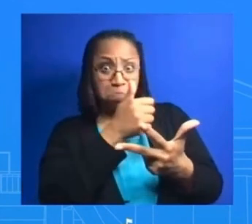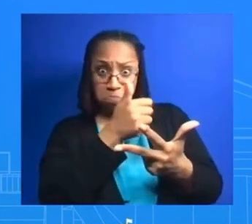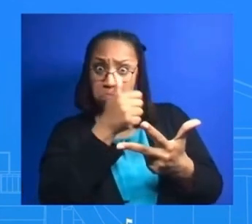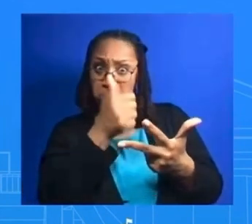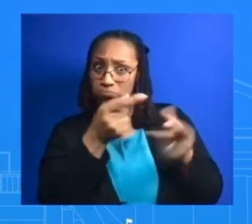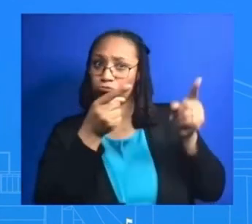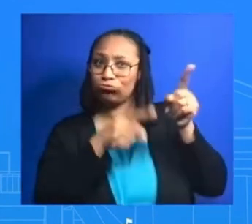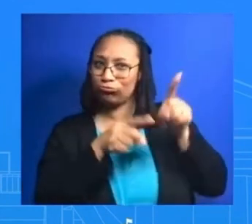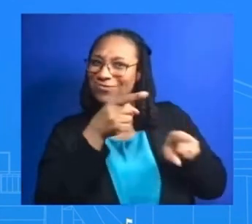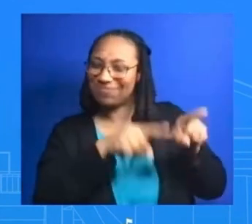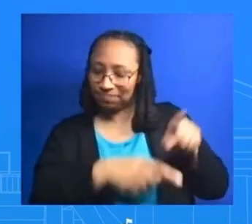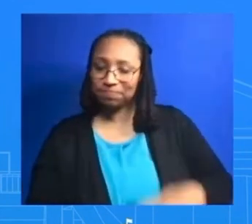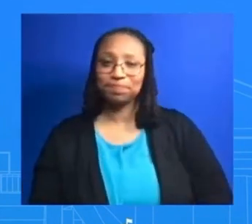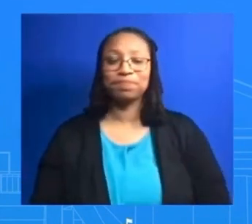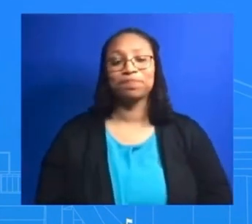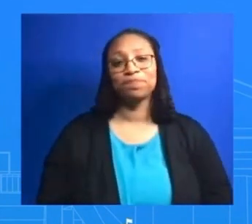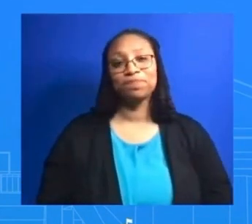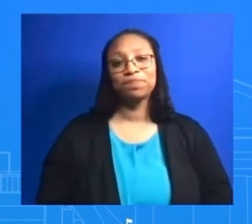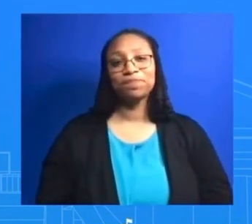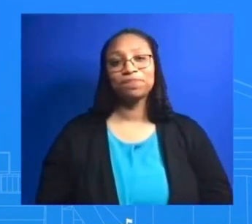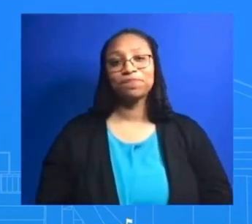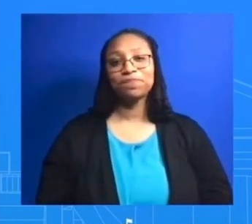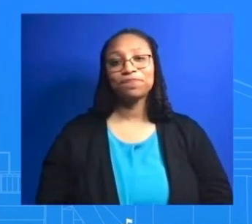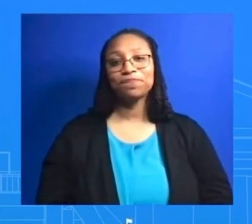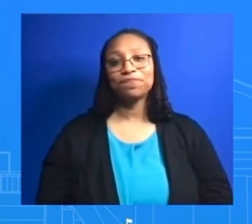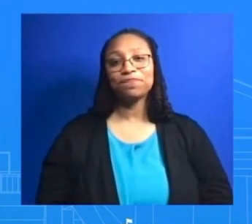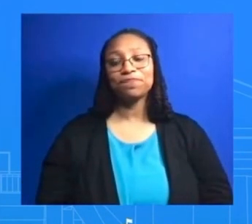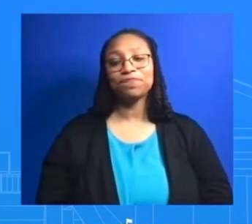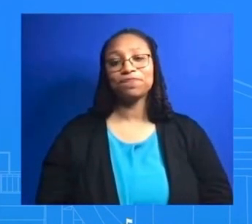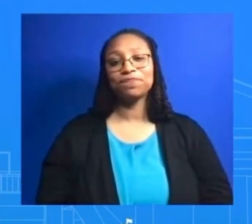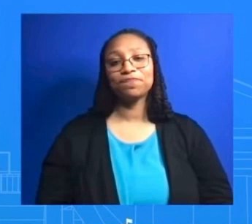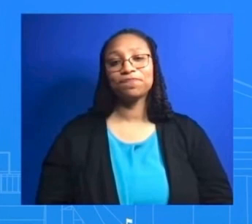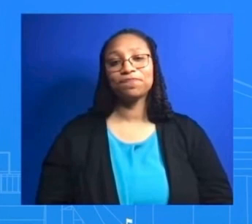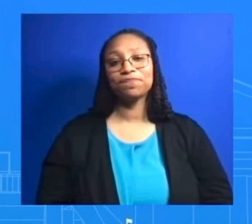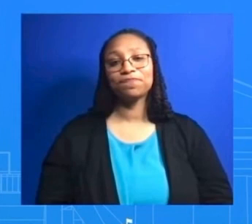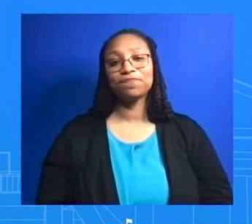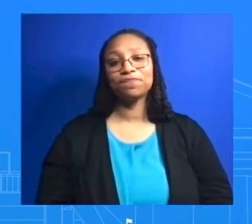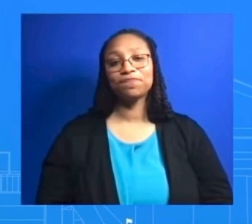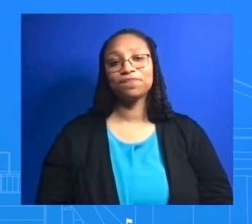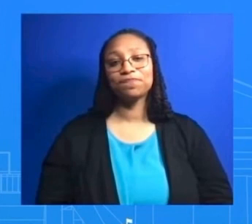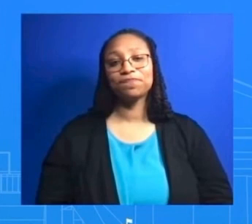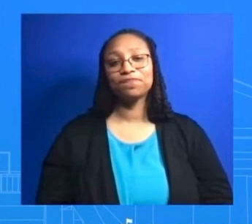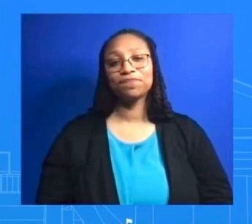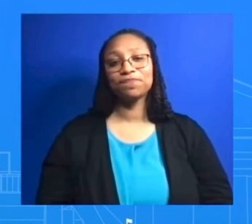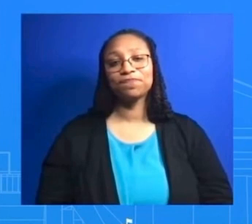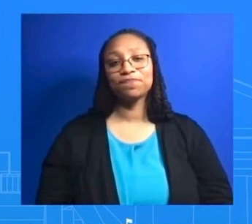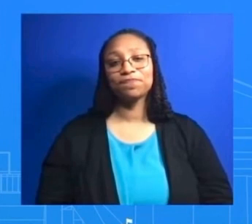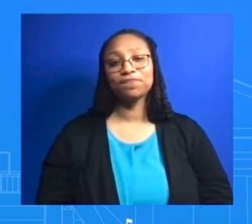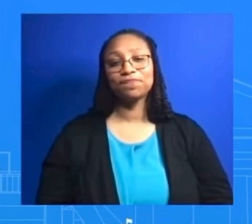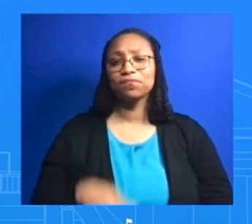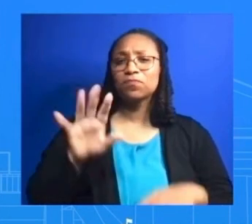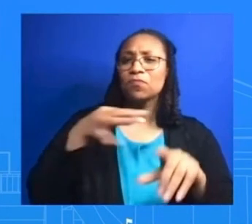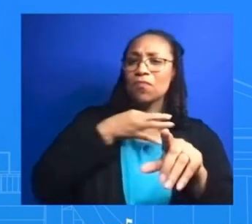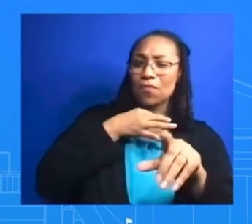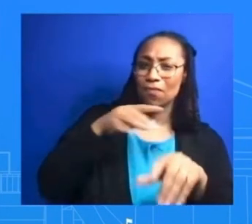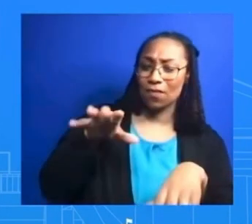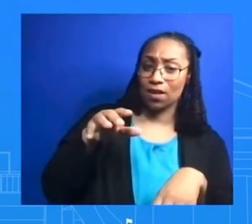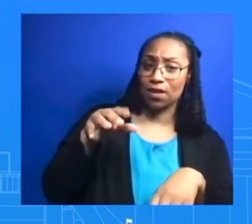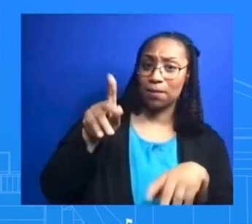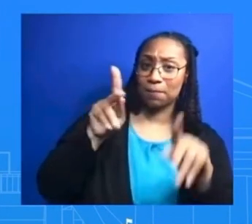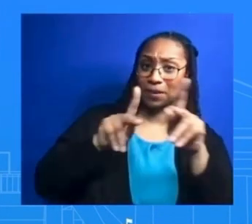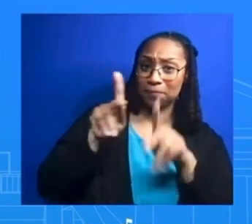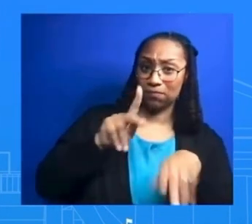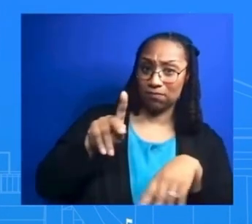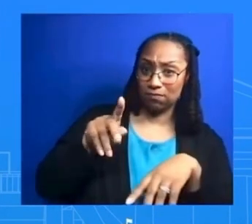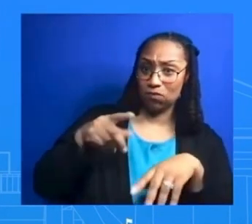Would the same number of Americans who would have benefited under the previous plan benefit under this pathway? Is it a smaller number? Is it a bigger